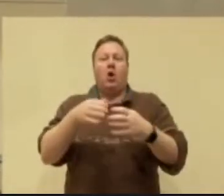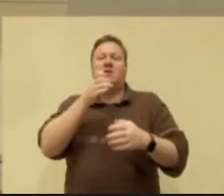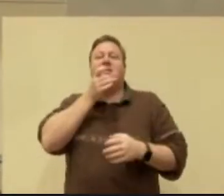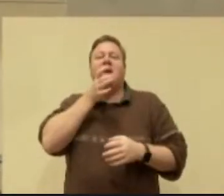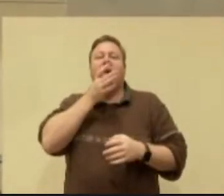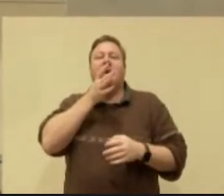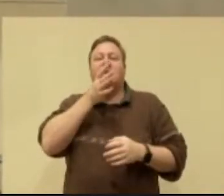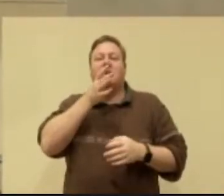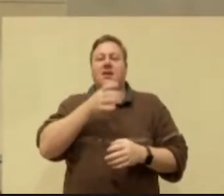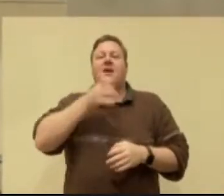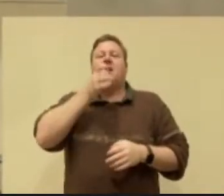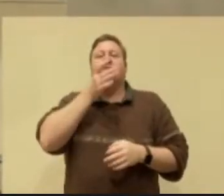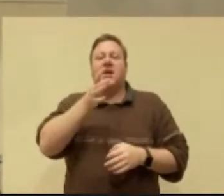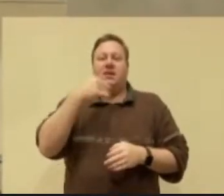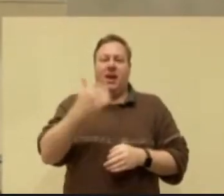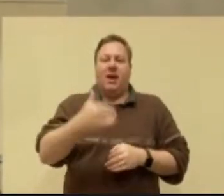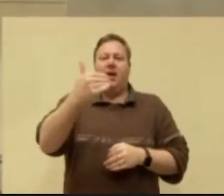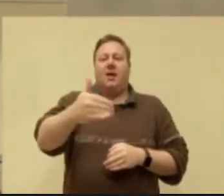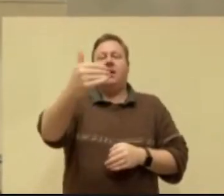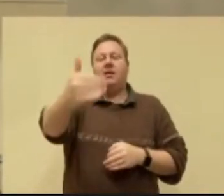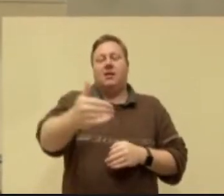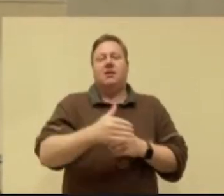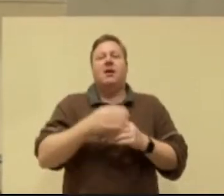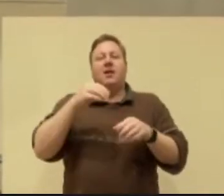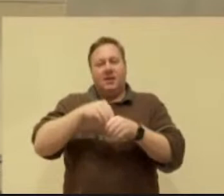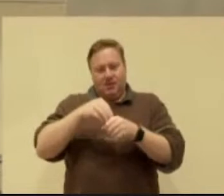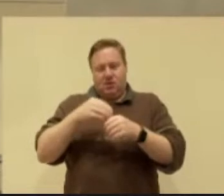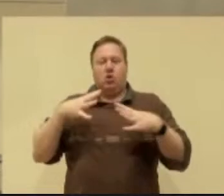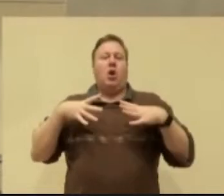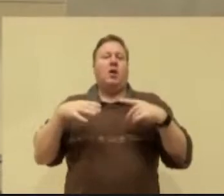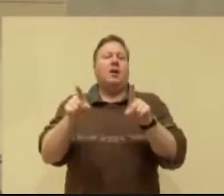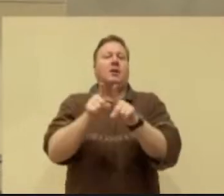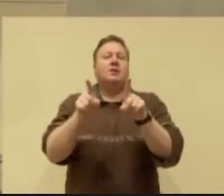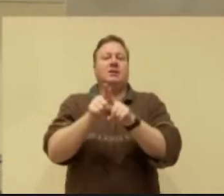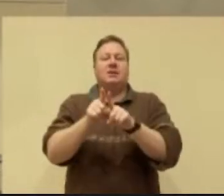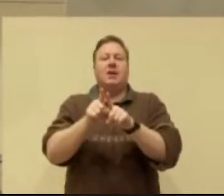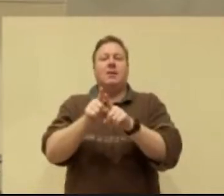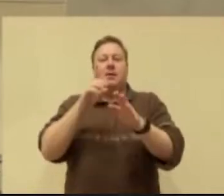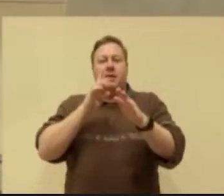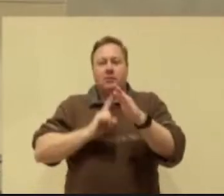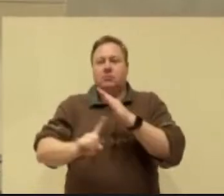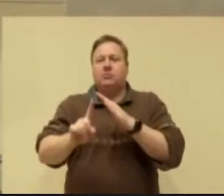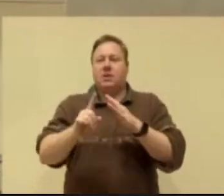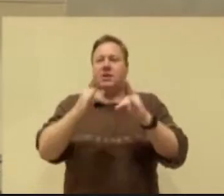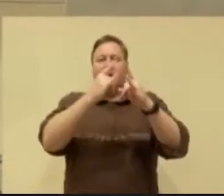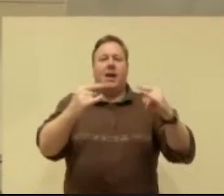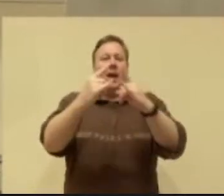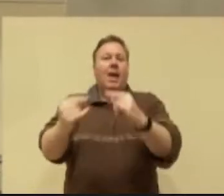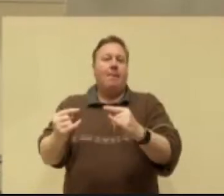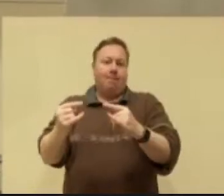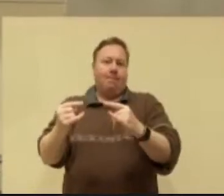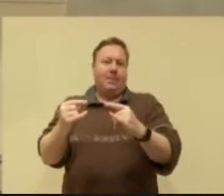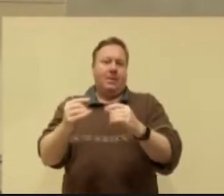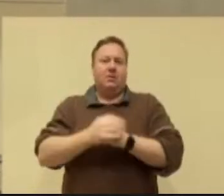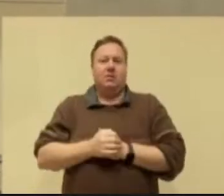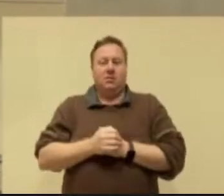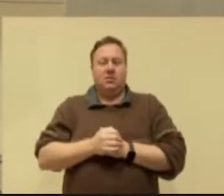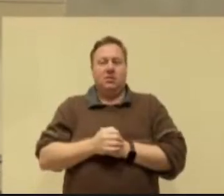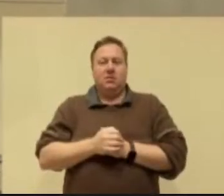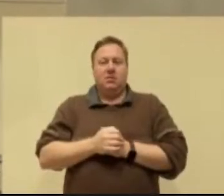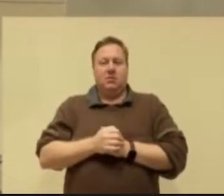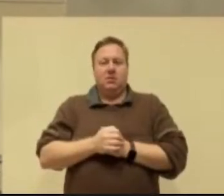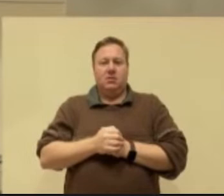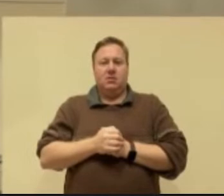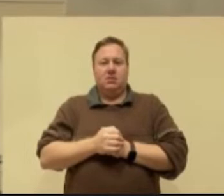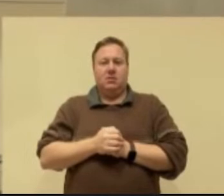saturday as well as during holidays they attend camps and they are normally taught